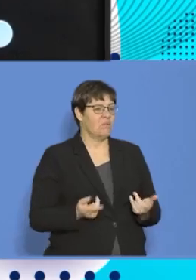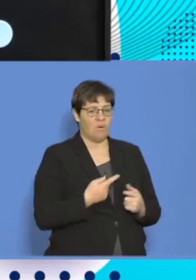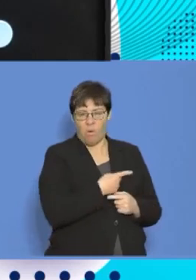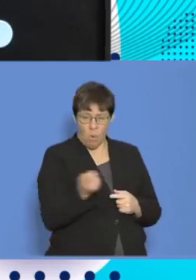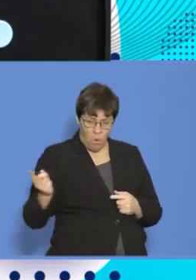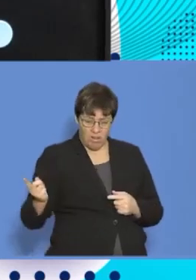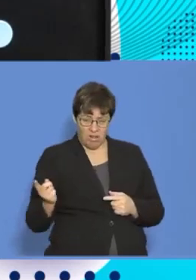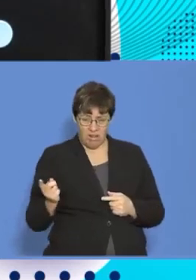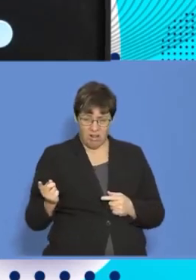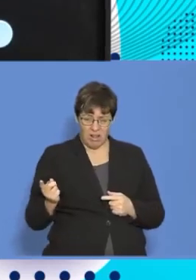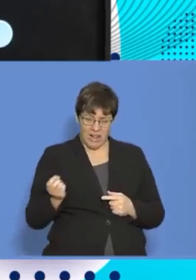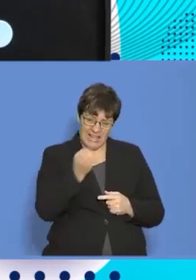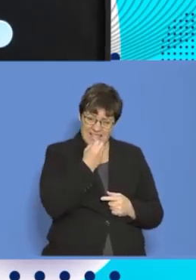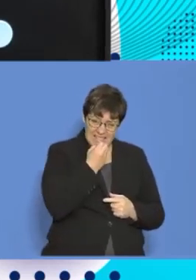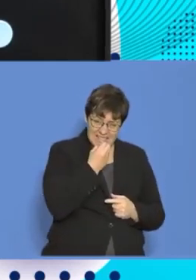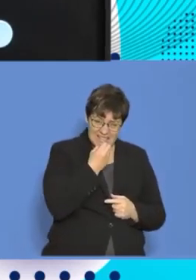all organisms eat?